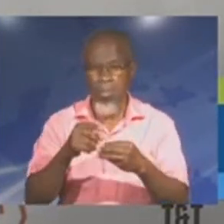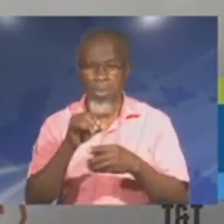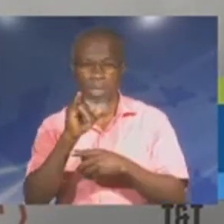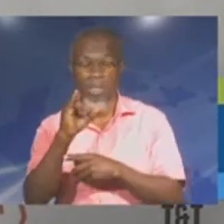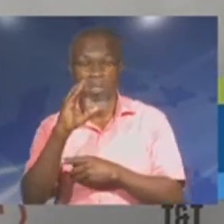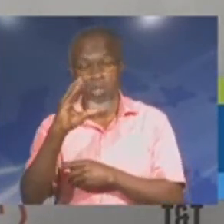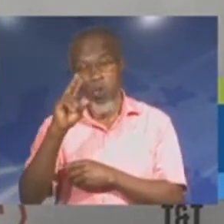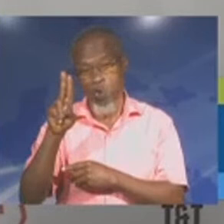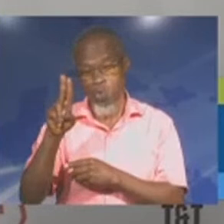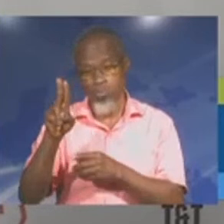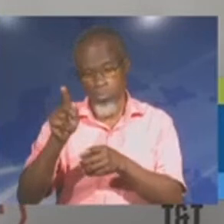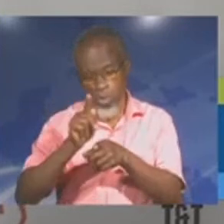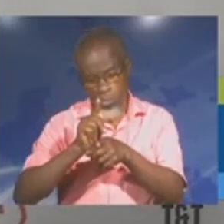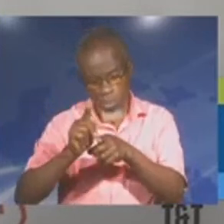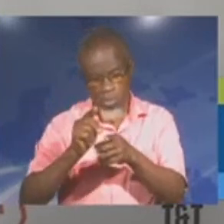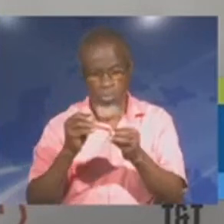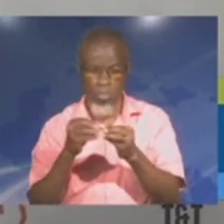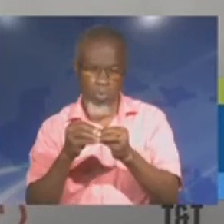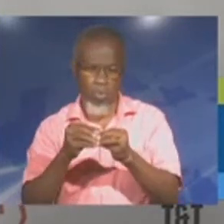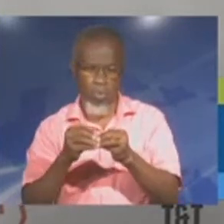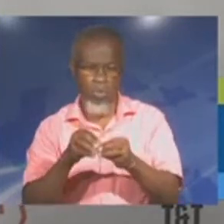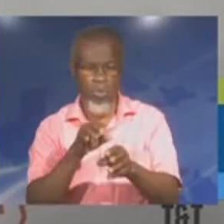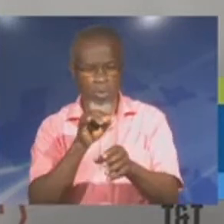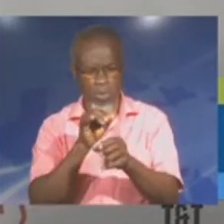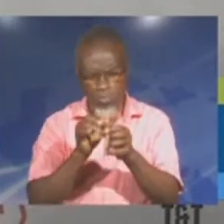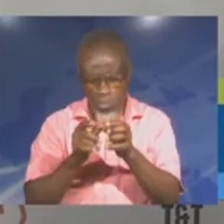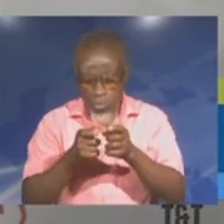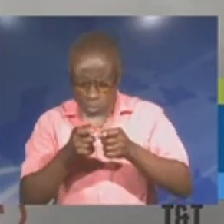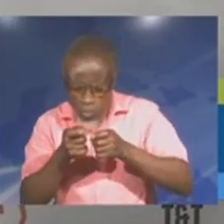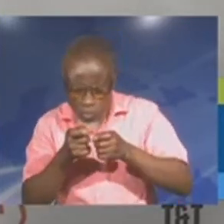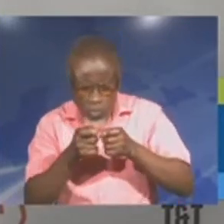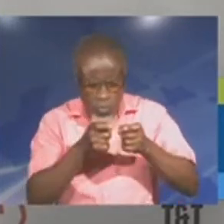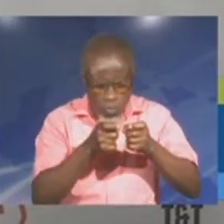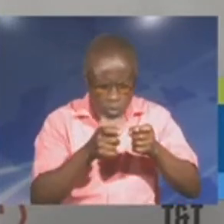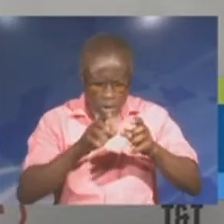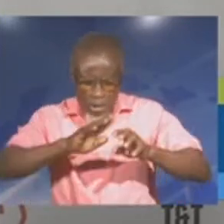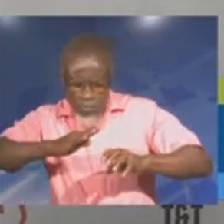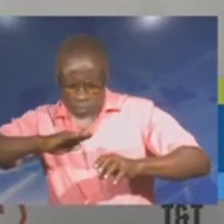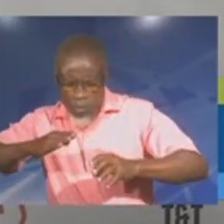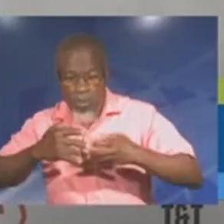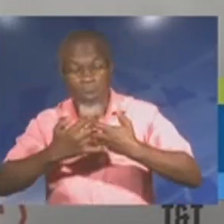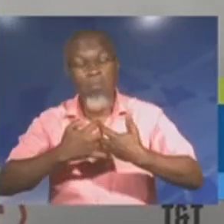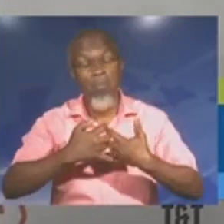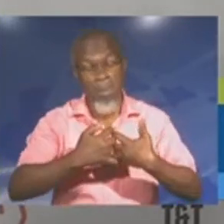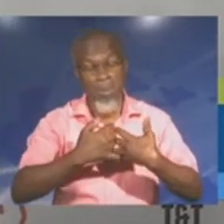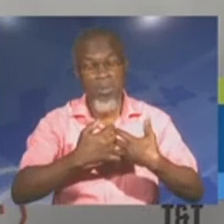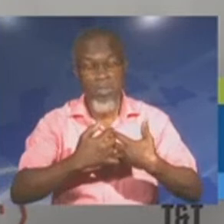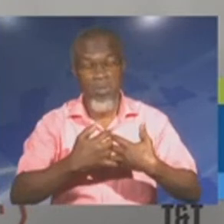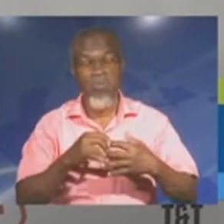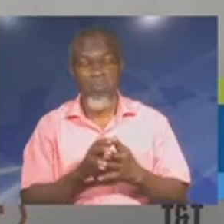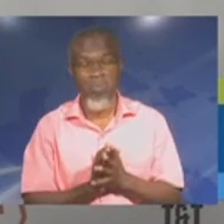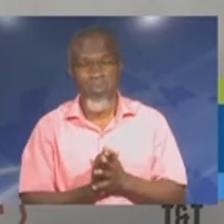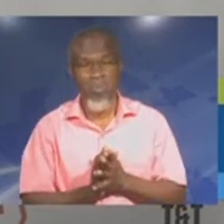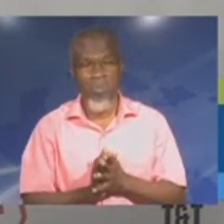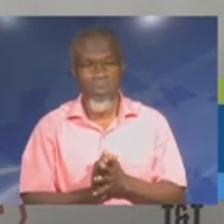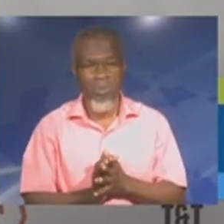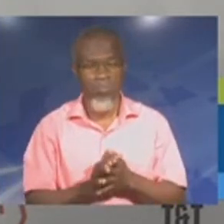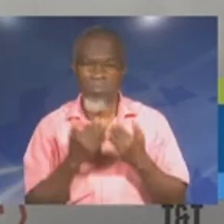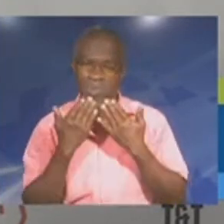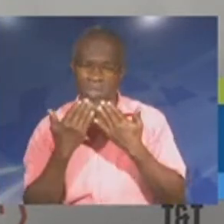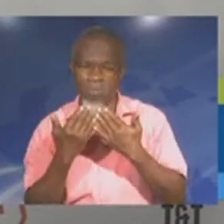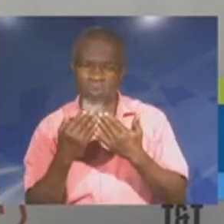operate several pieces of ICU equipment. We also acknowledge the North Central Regional Health Authority for the